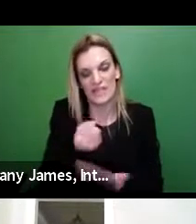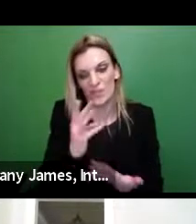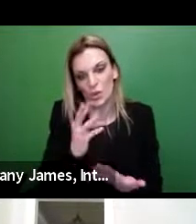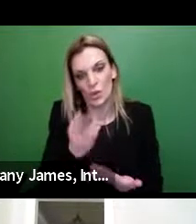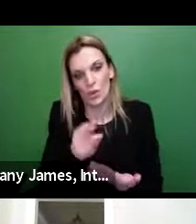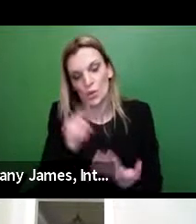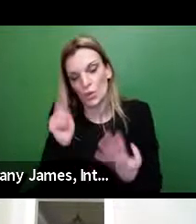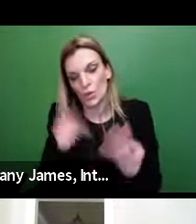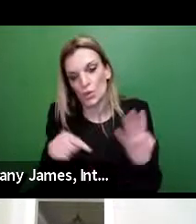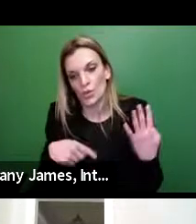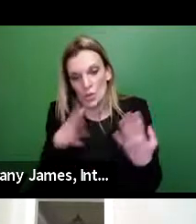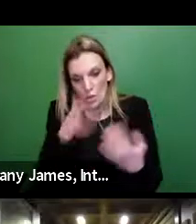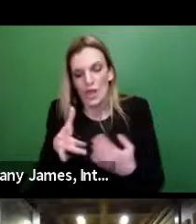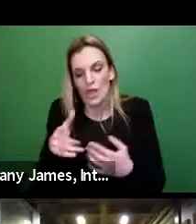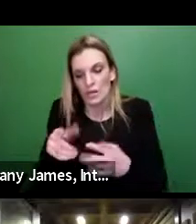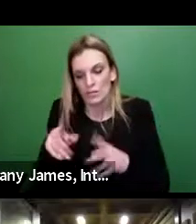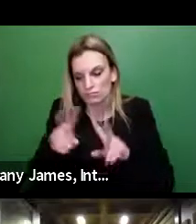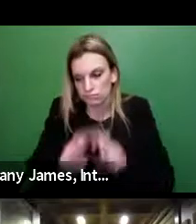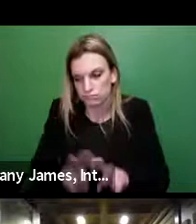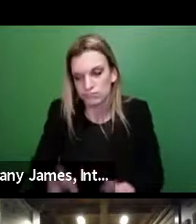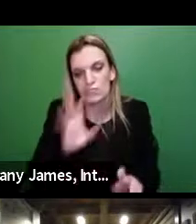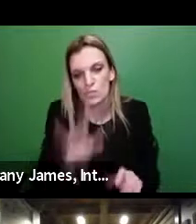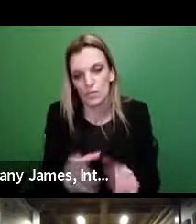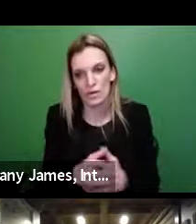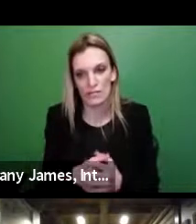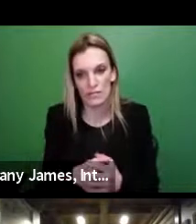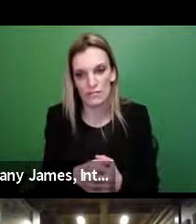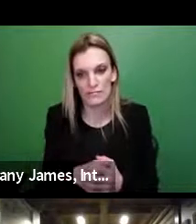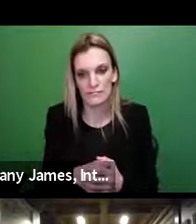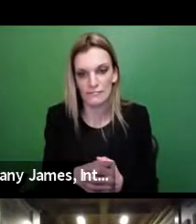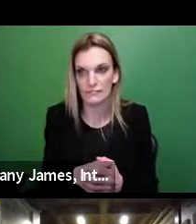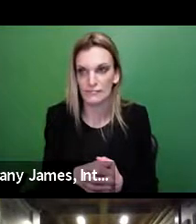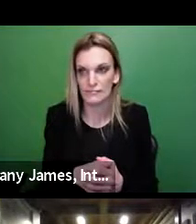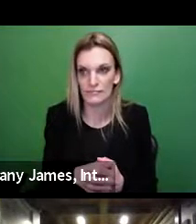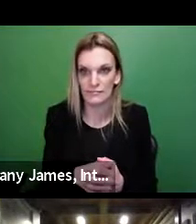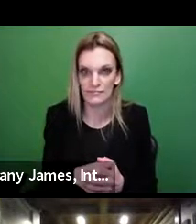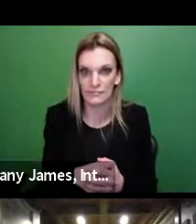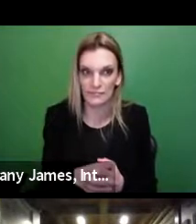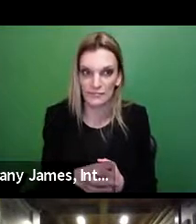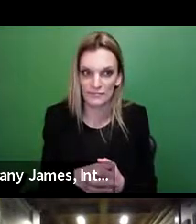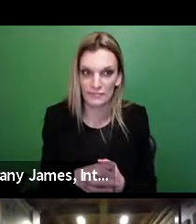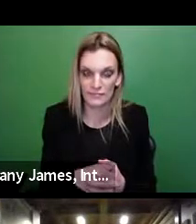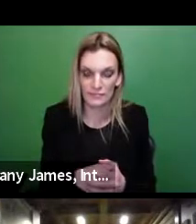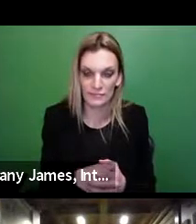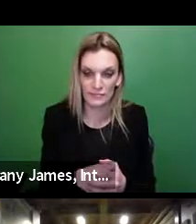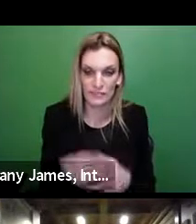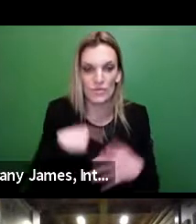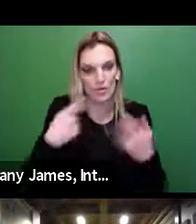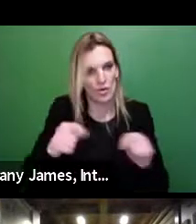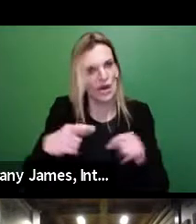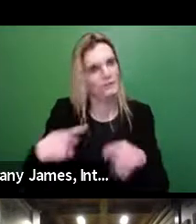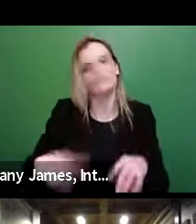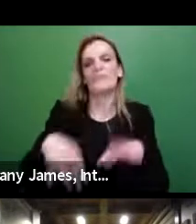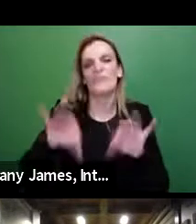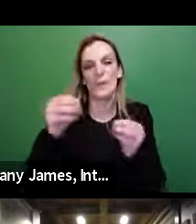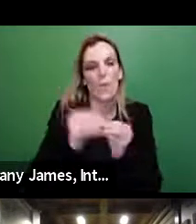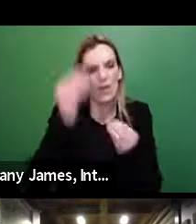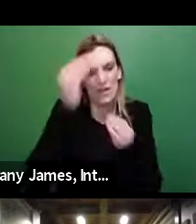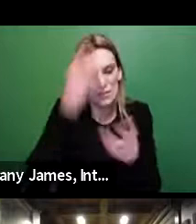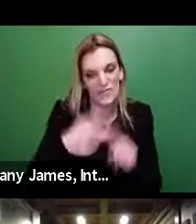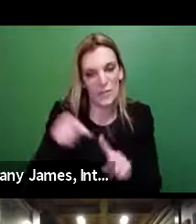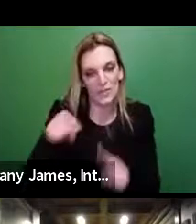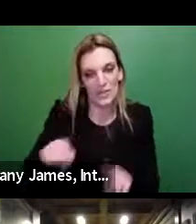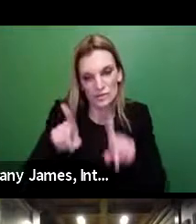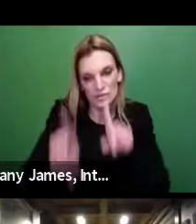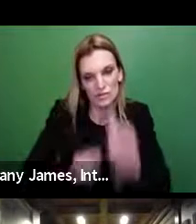be looking at with regard to information that we seek to get from this agricultural worker condition survey is,